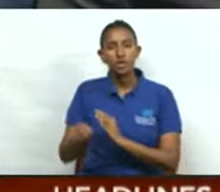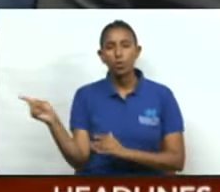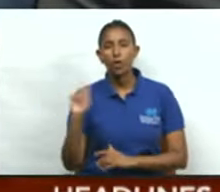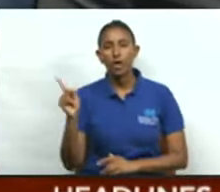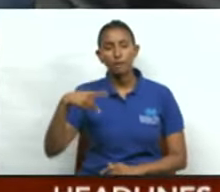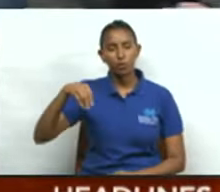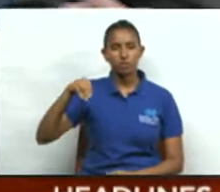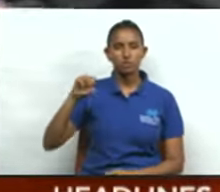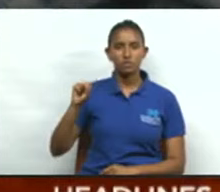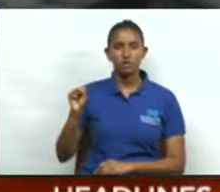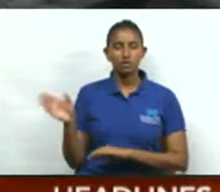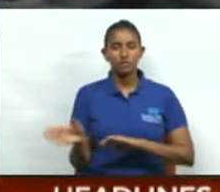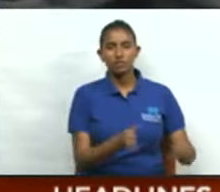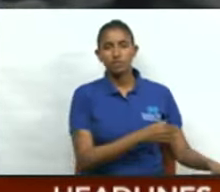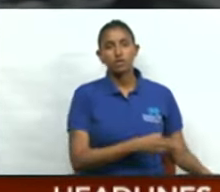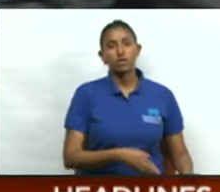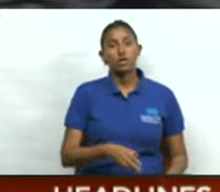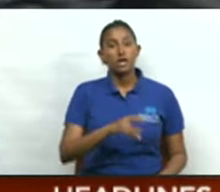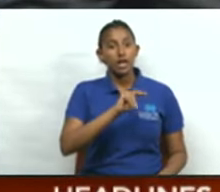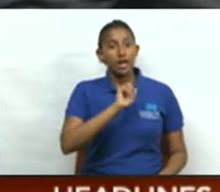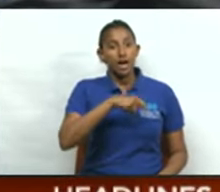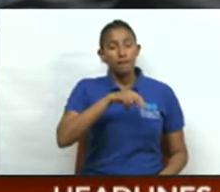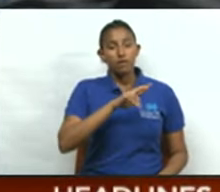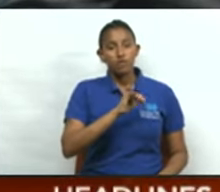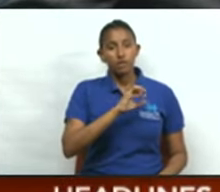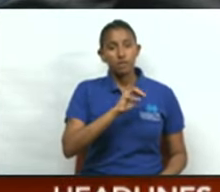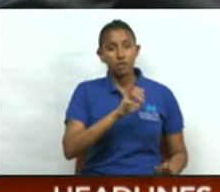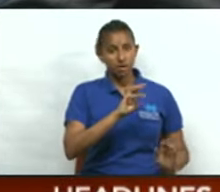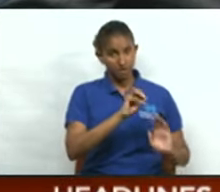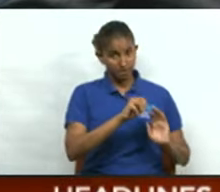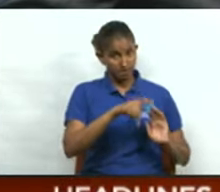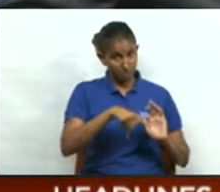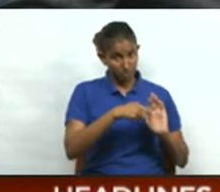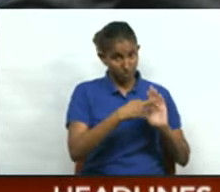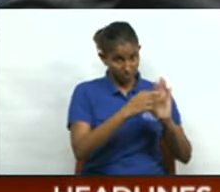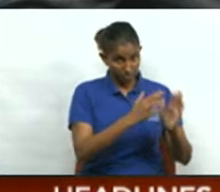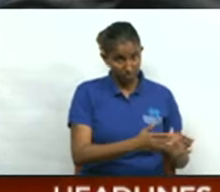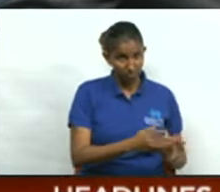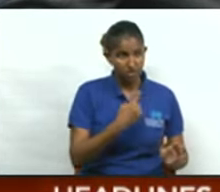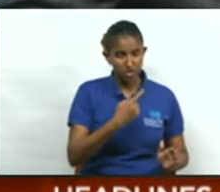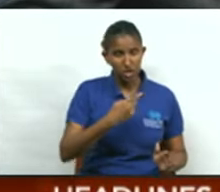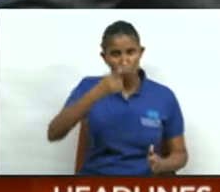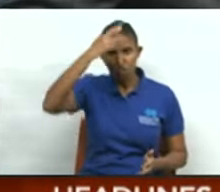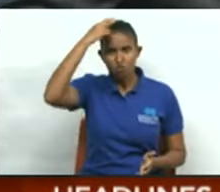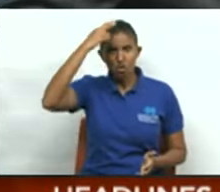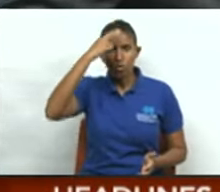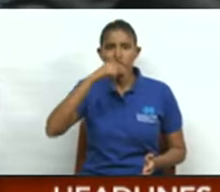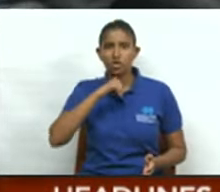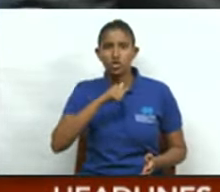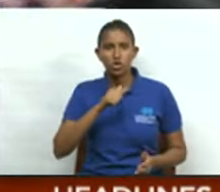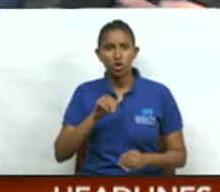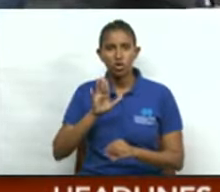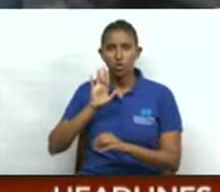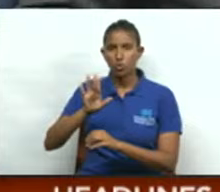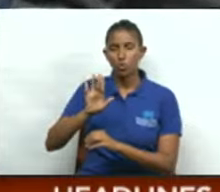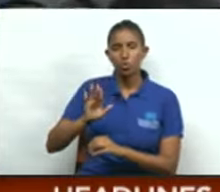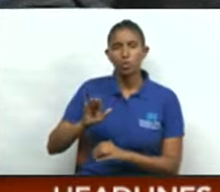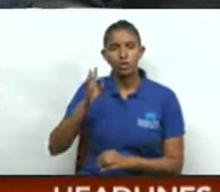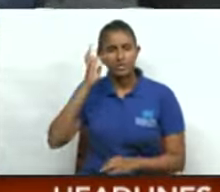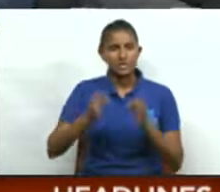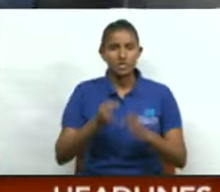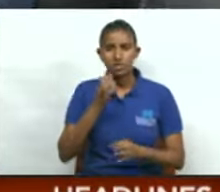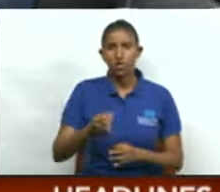MP Rodney Charles says Dr. Rowley has no say on who the UNC works with to develop an anti-crime plan to help Trinidad and